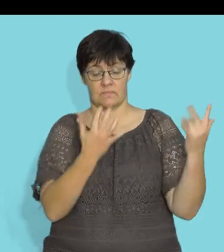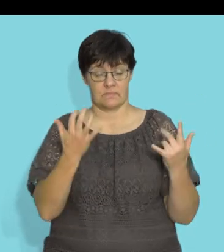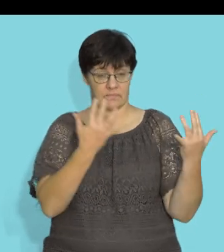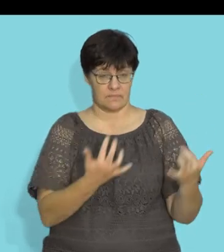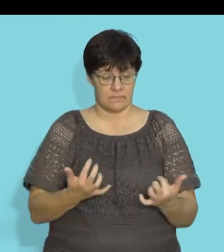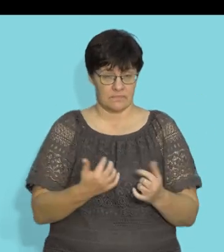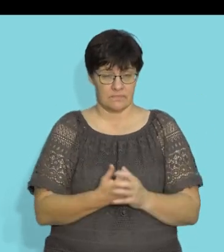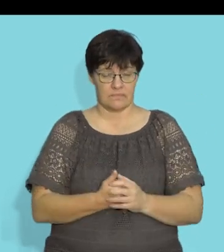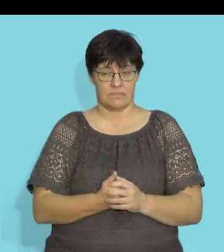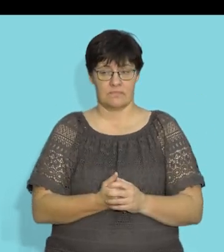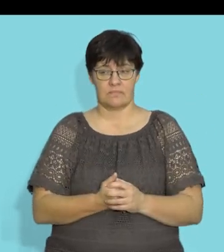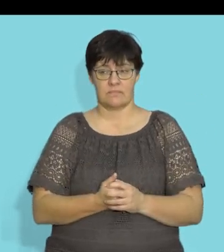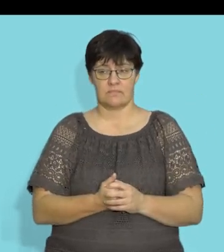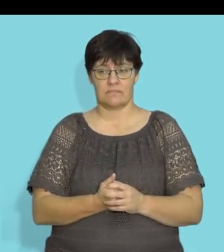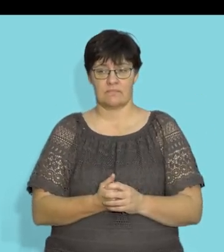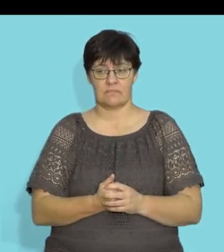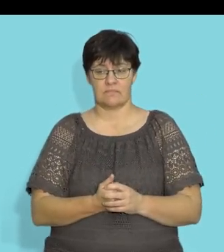calculate